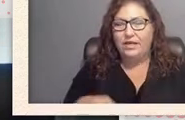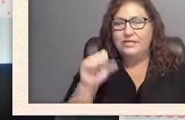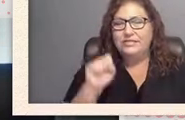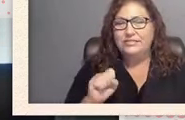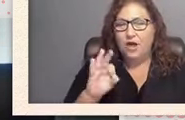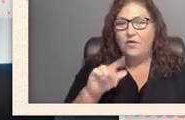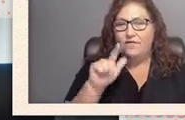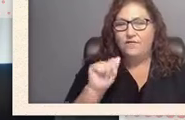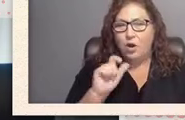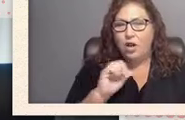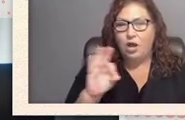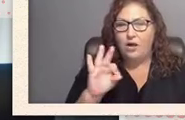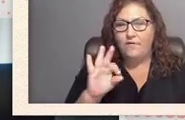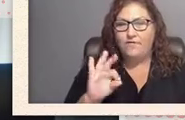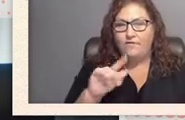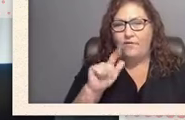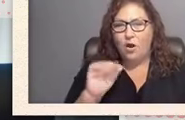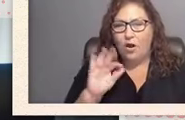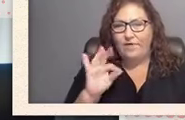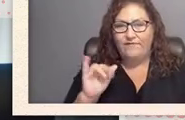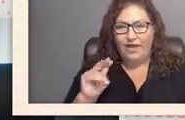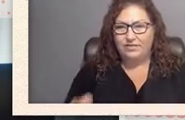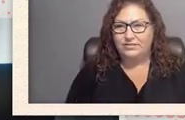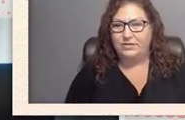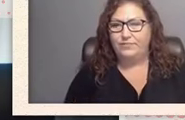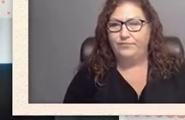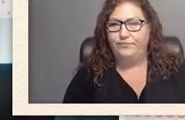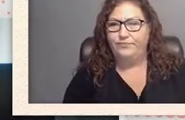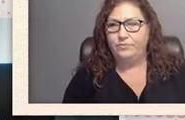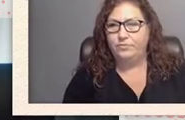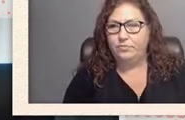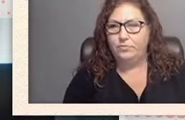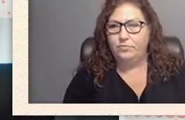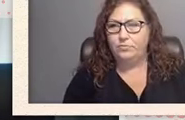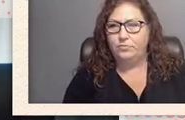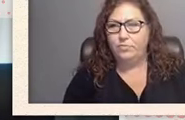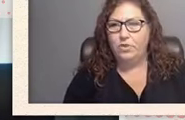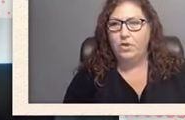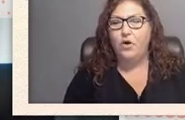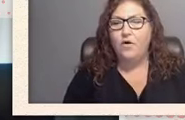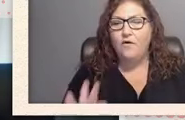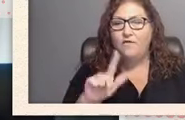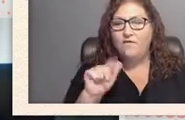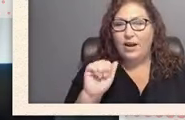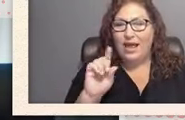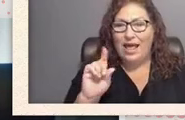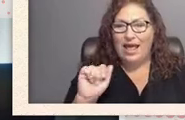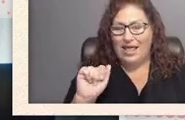Florida Sands, Florida Adapt,